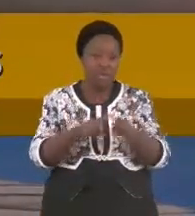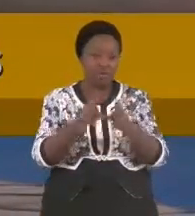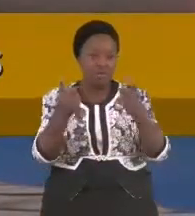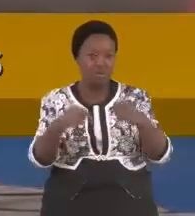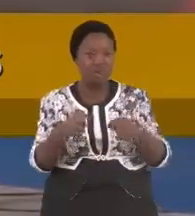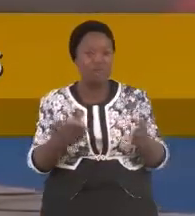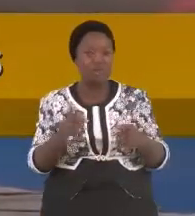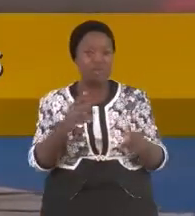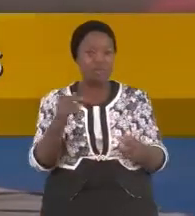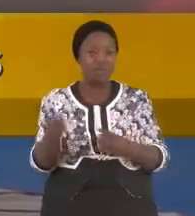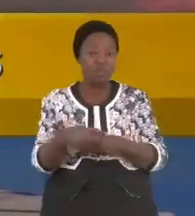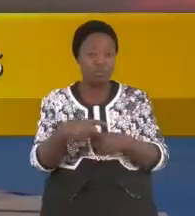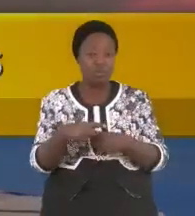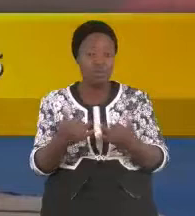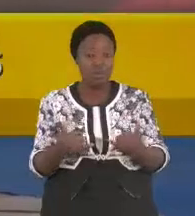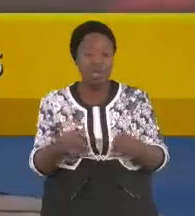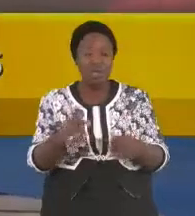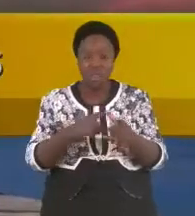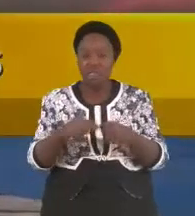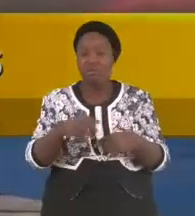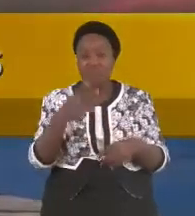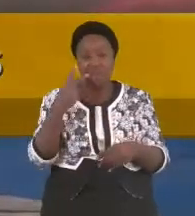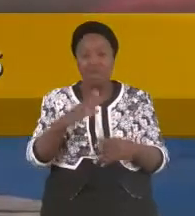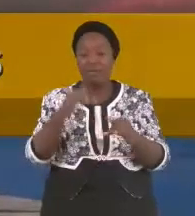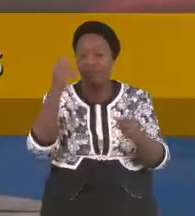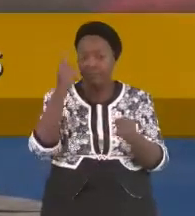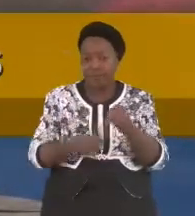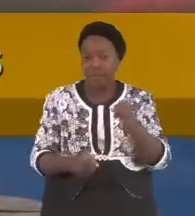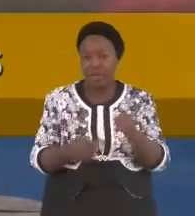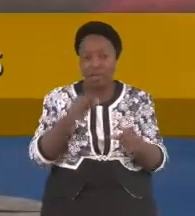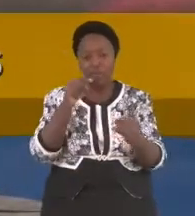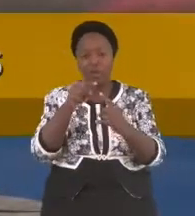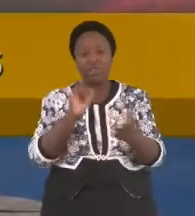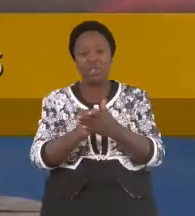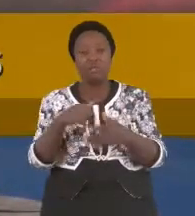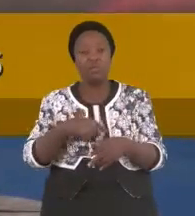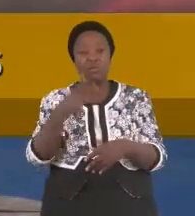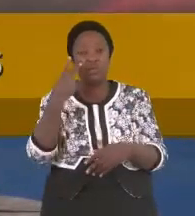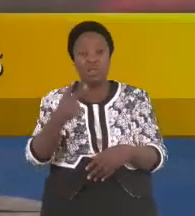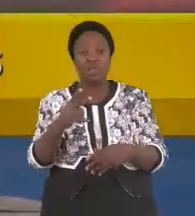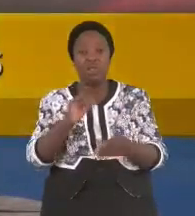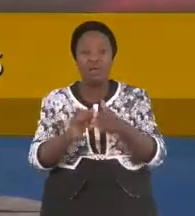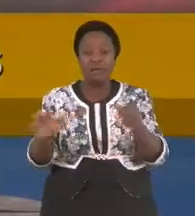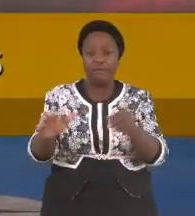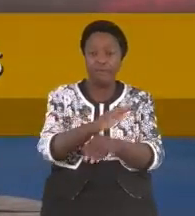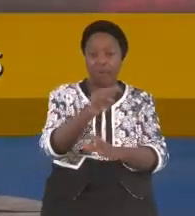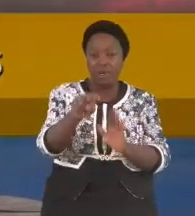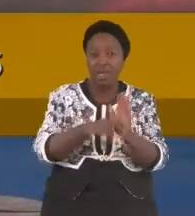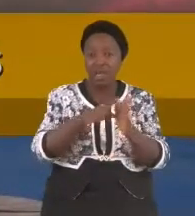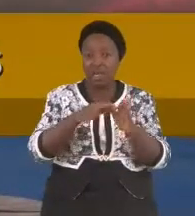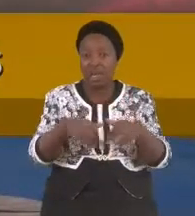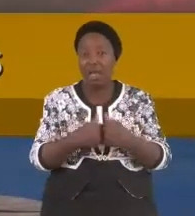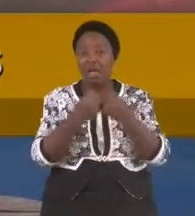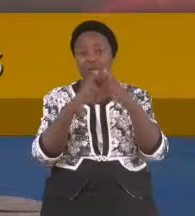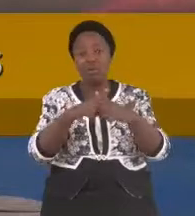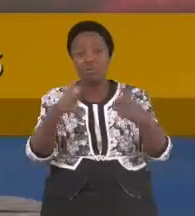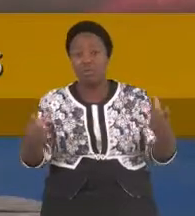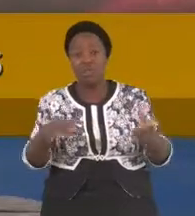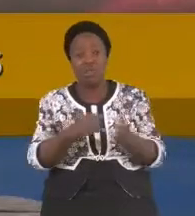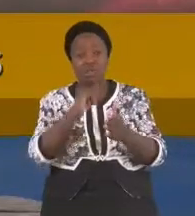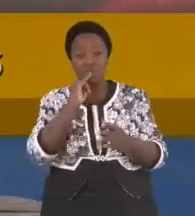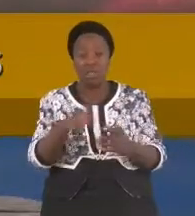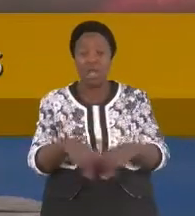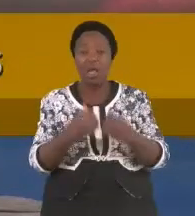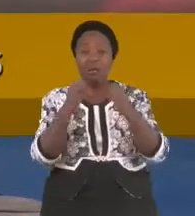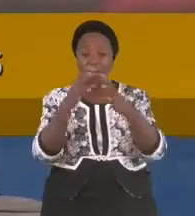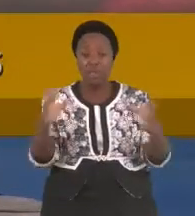looking at the fullness and all the plenitude, how plenty it is, how much it is,